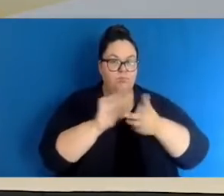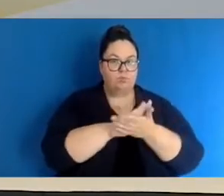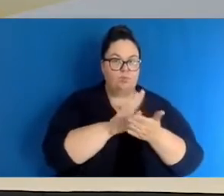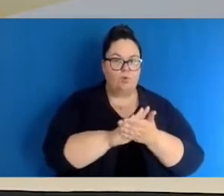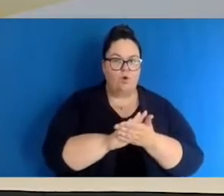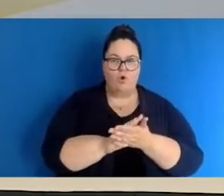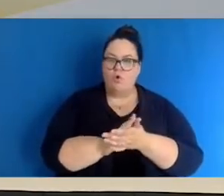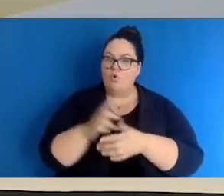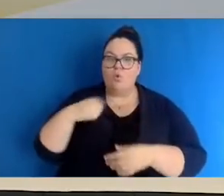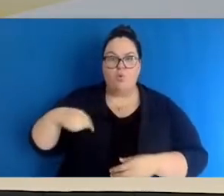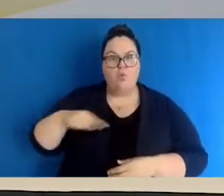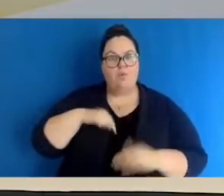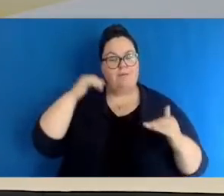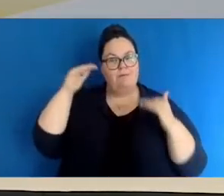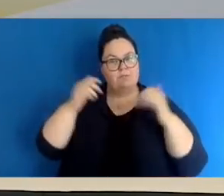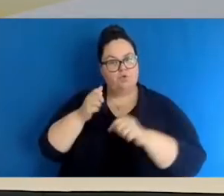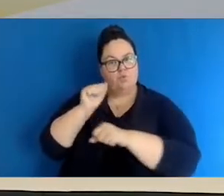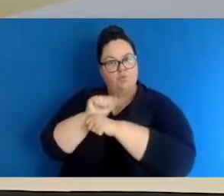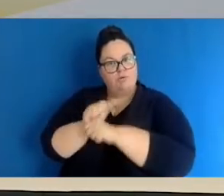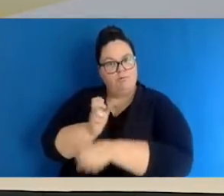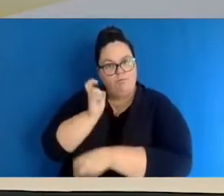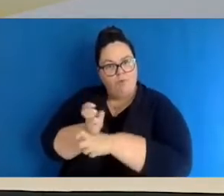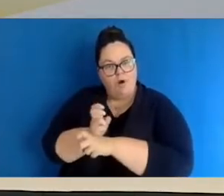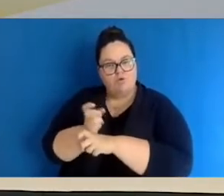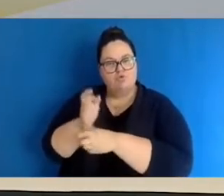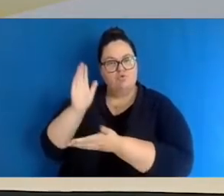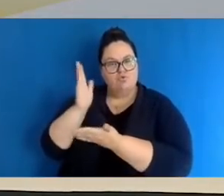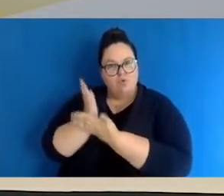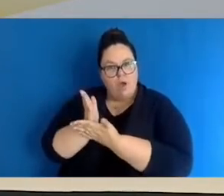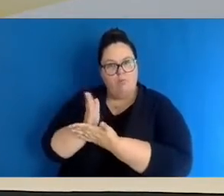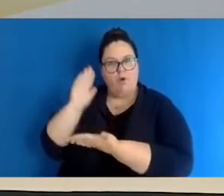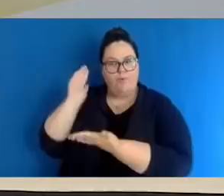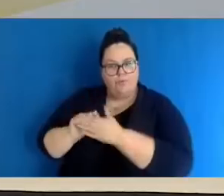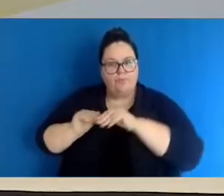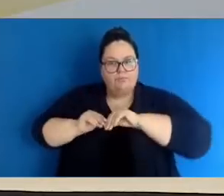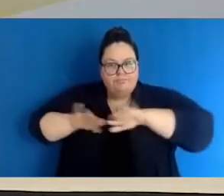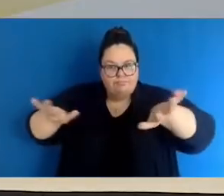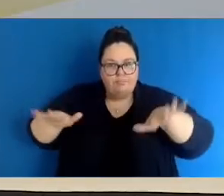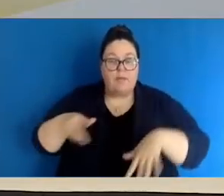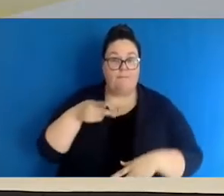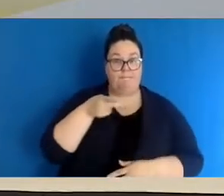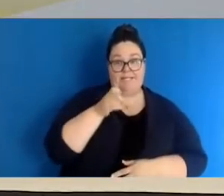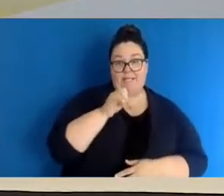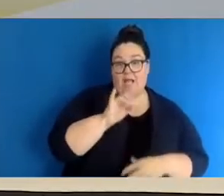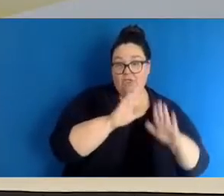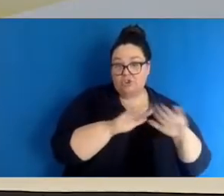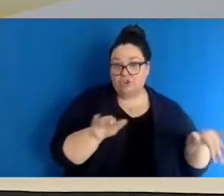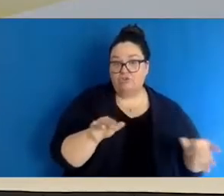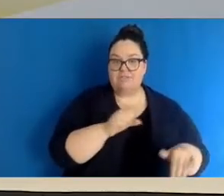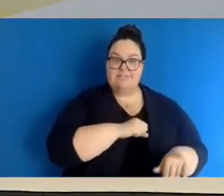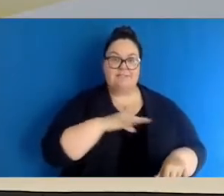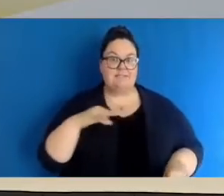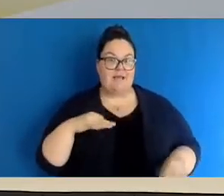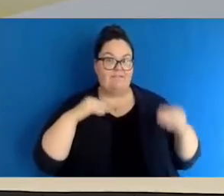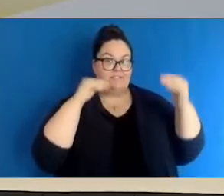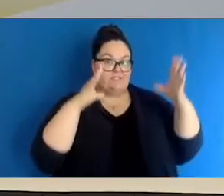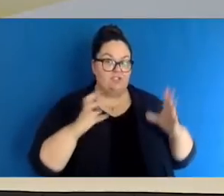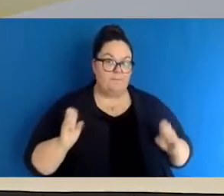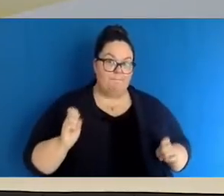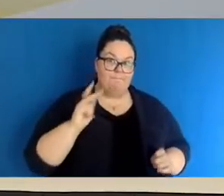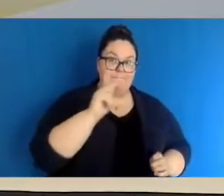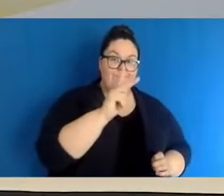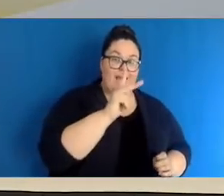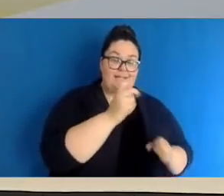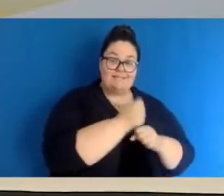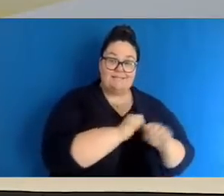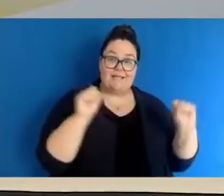limit importation and spread of the virus. Ensuring PEI children, teachers, and staff return to school safely is extremely important to